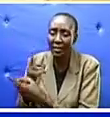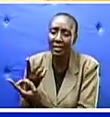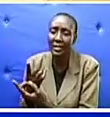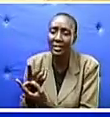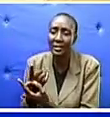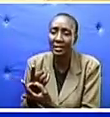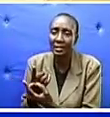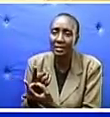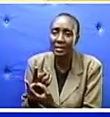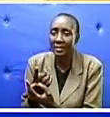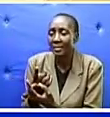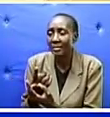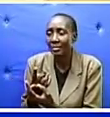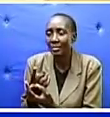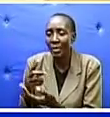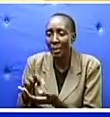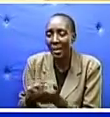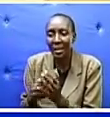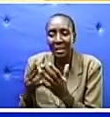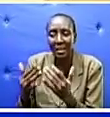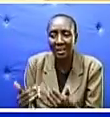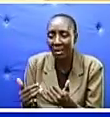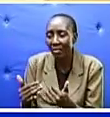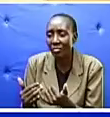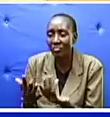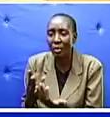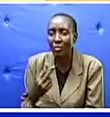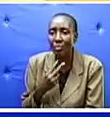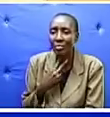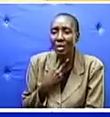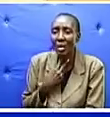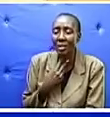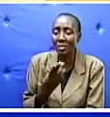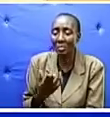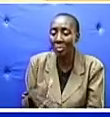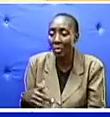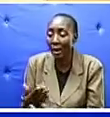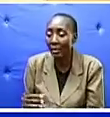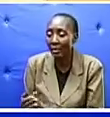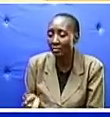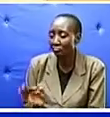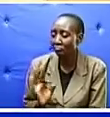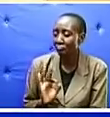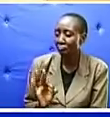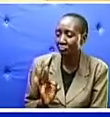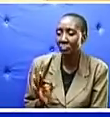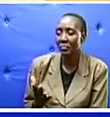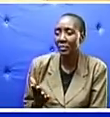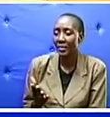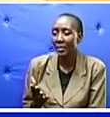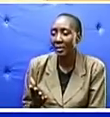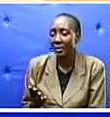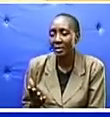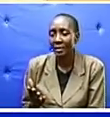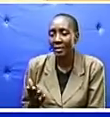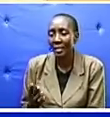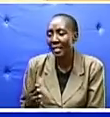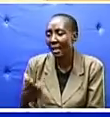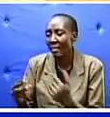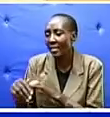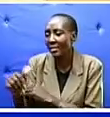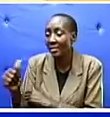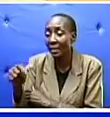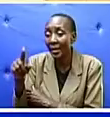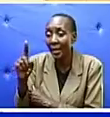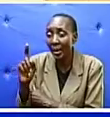this thing is fun from his peers. Mm-hmm. Oh, now you are so smart, you know. So I didn't know, you see. So there are some things we need to